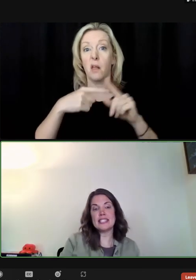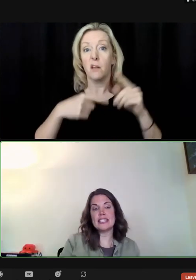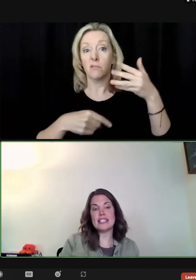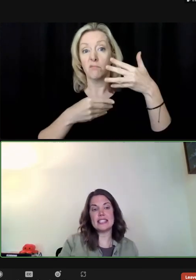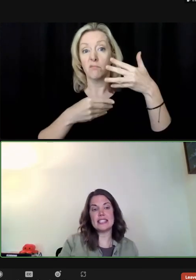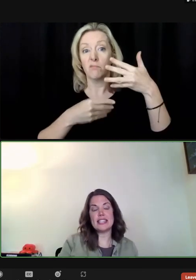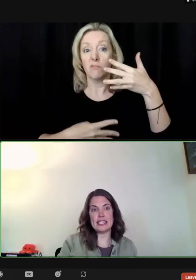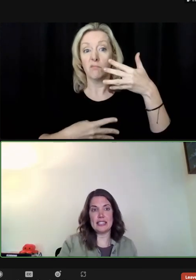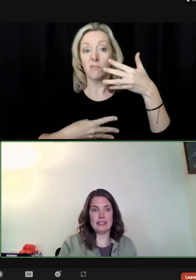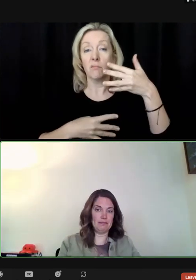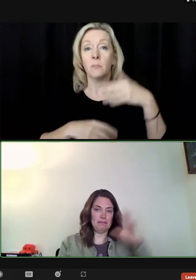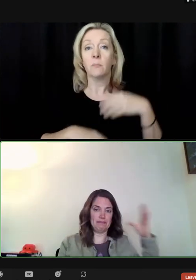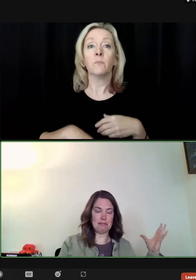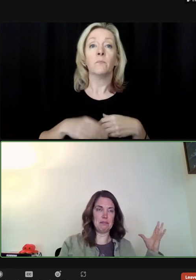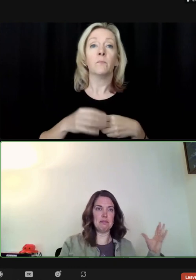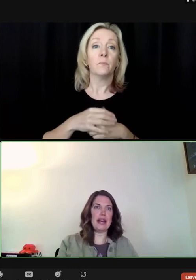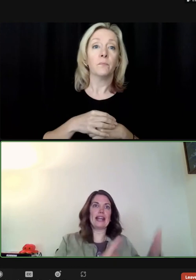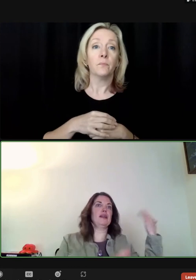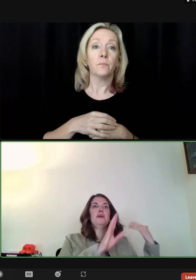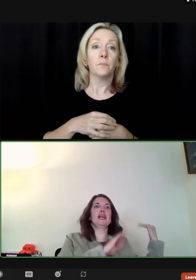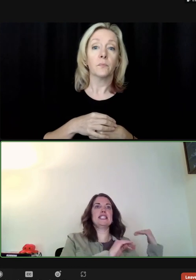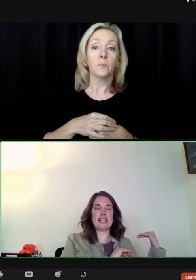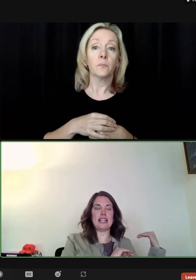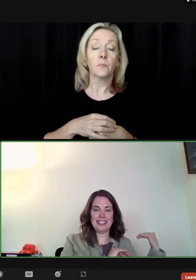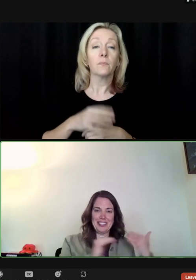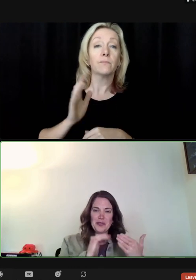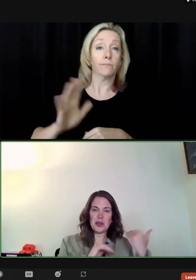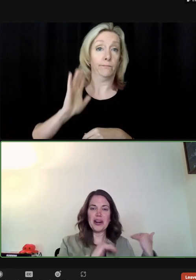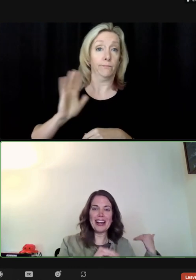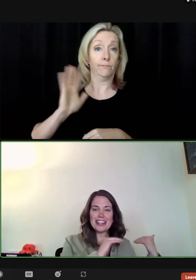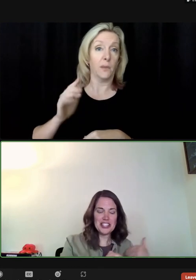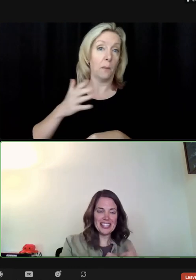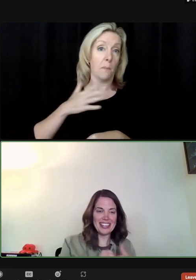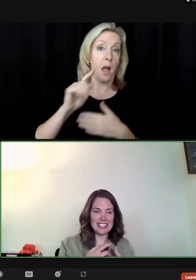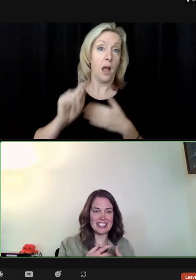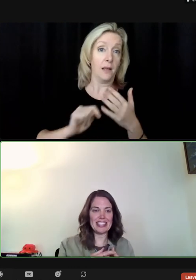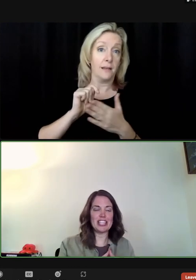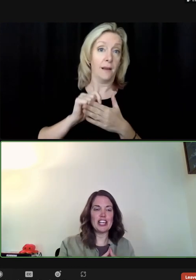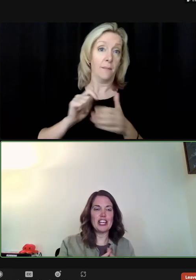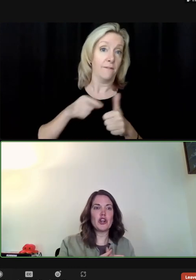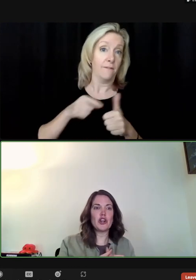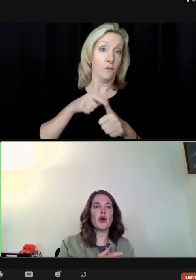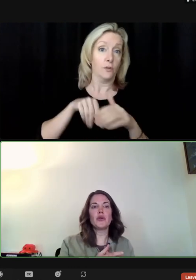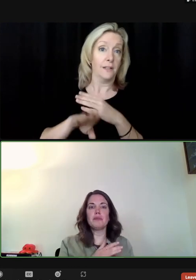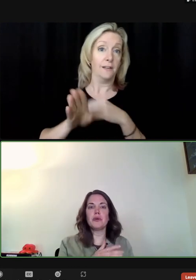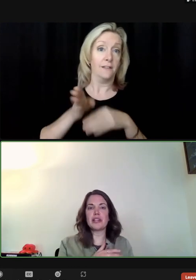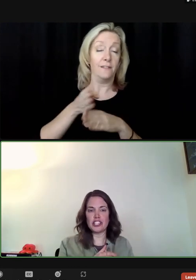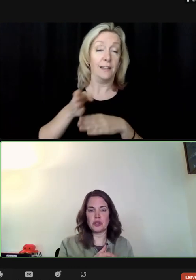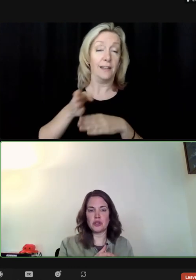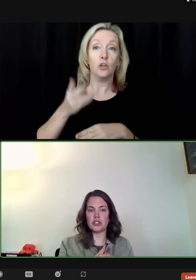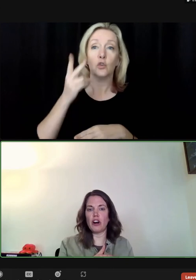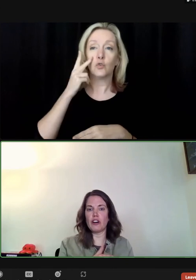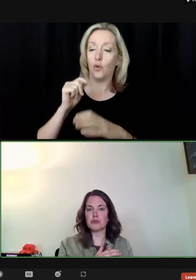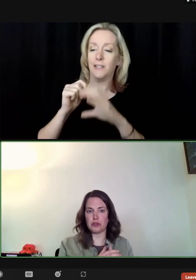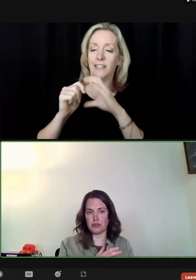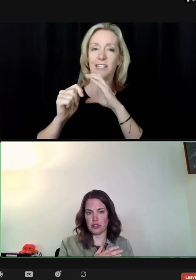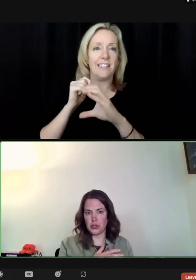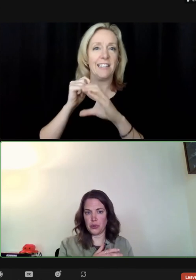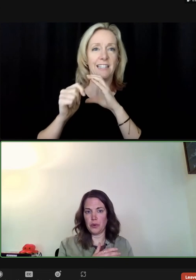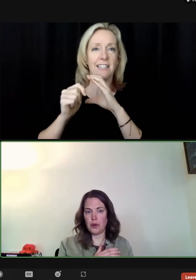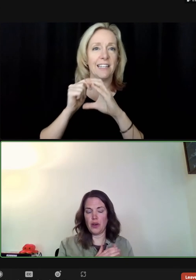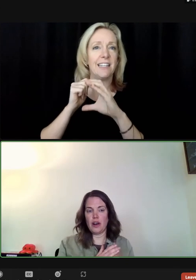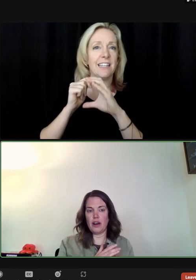The difference is that back in my day, when I initially got into this, total communication was